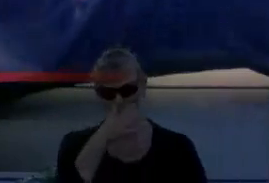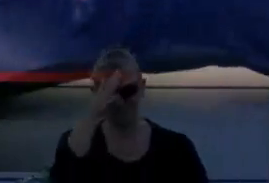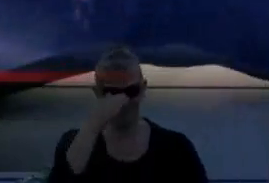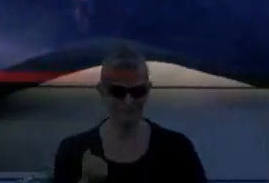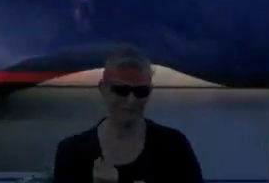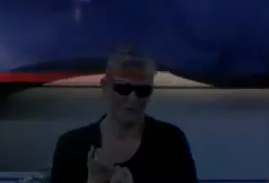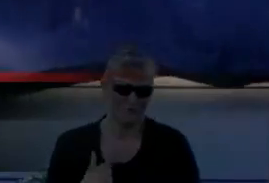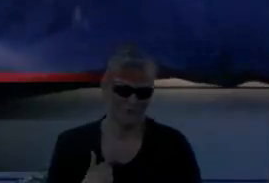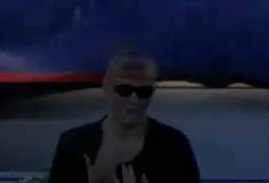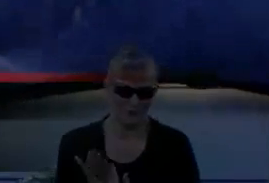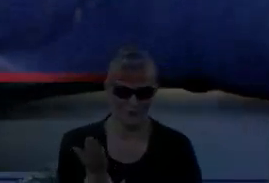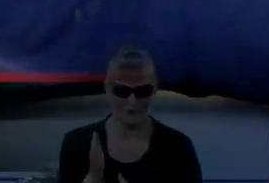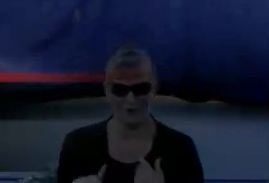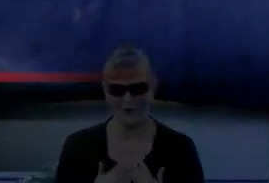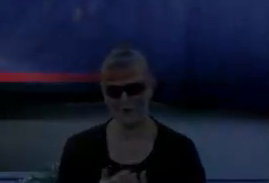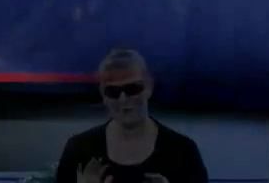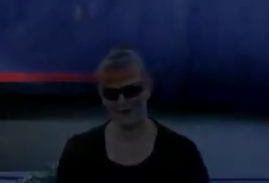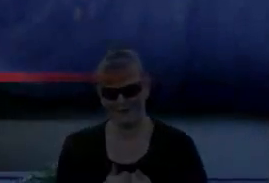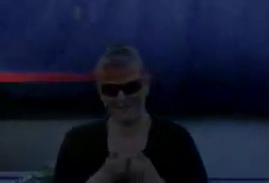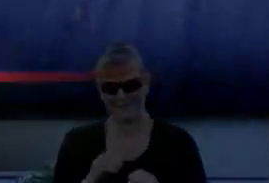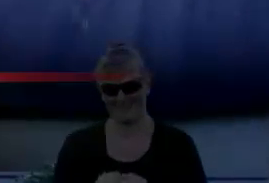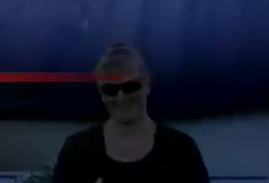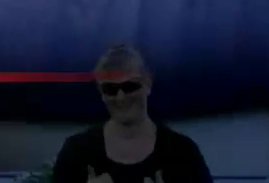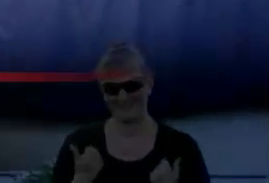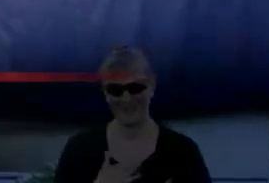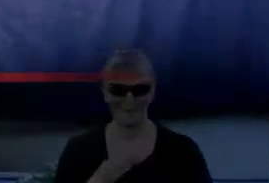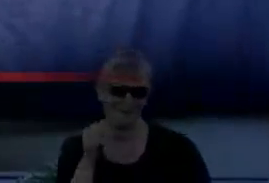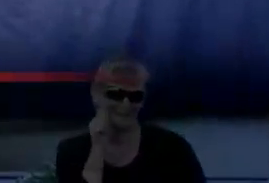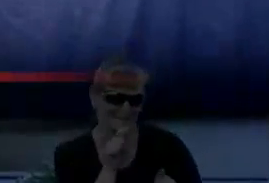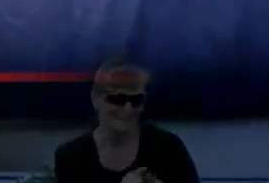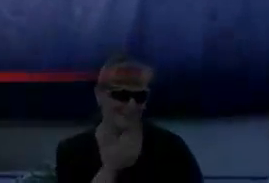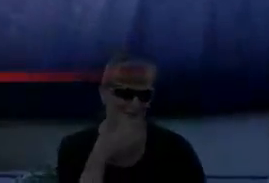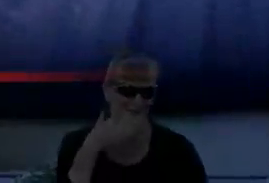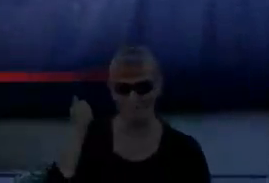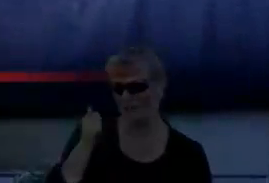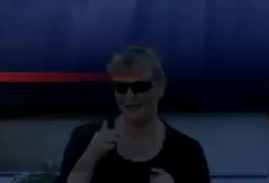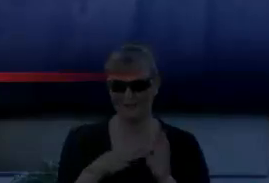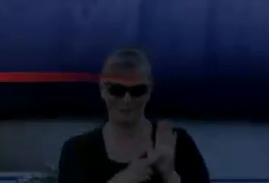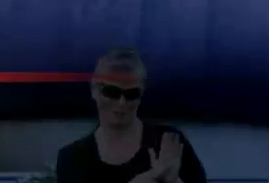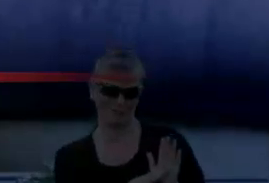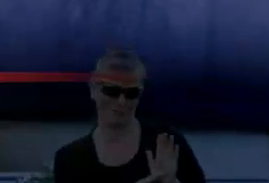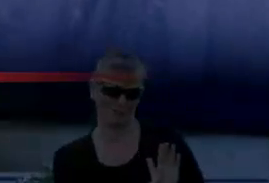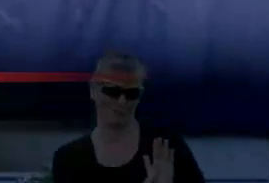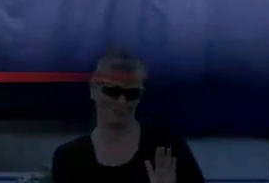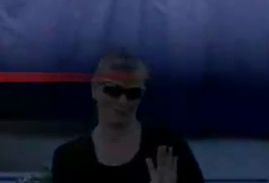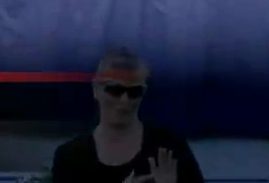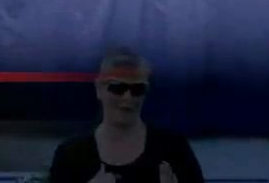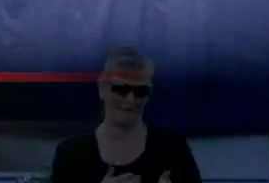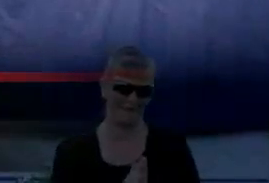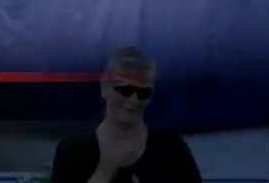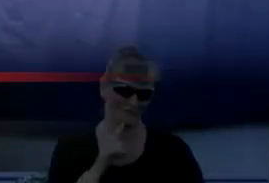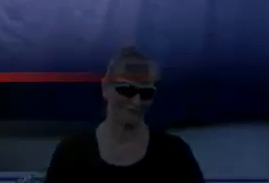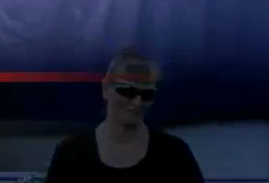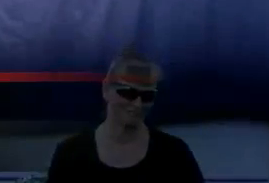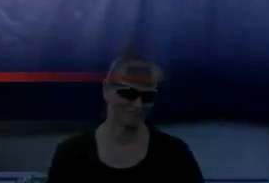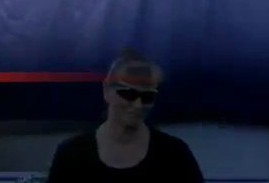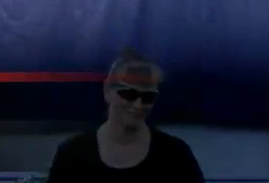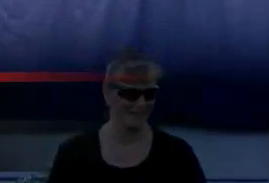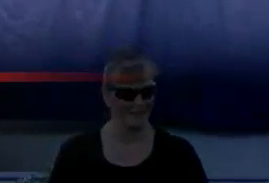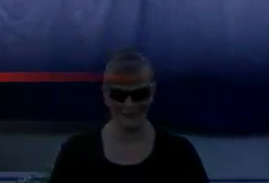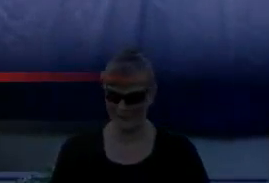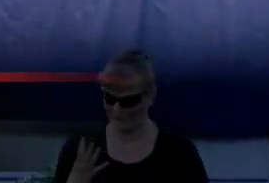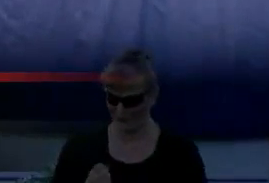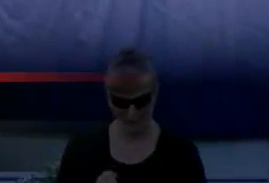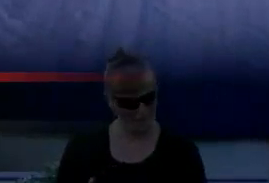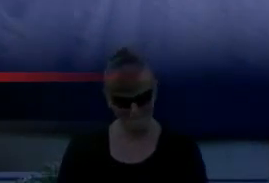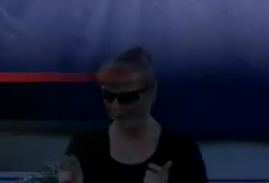supporting me through every moment in life, and to my sister for being the best role model I could ever ask for. It went by fast,